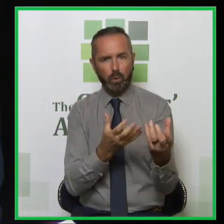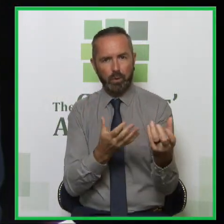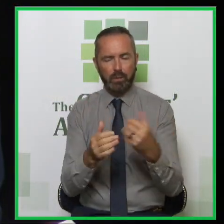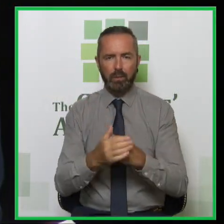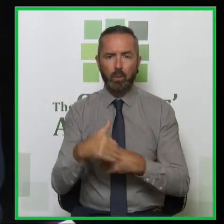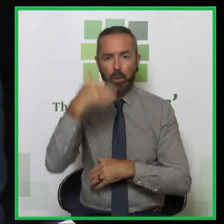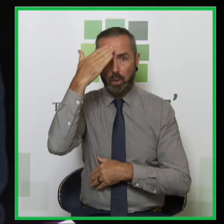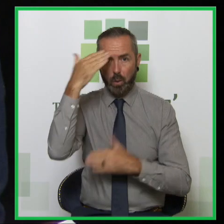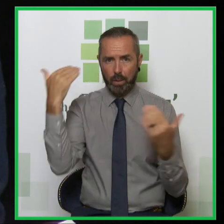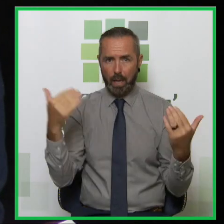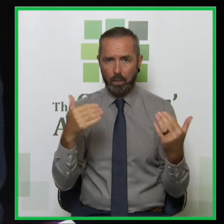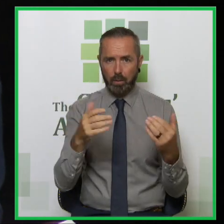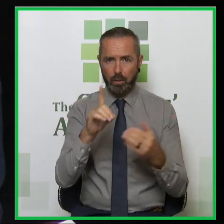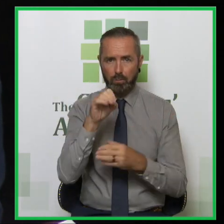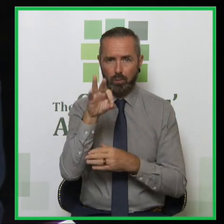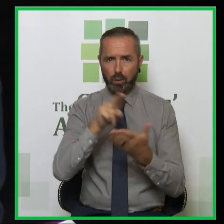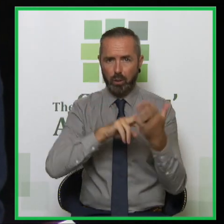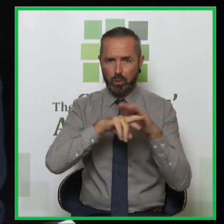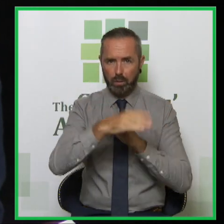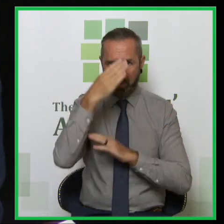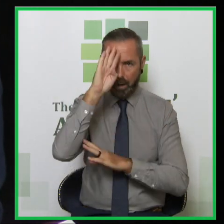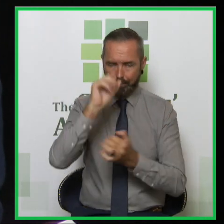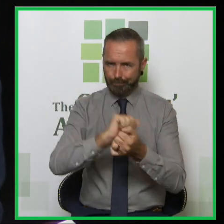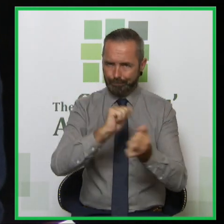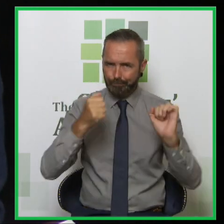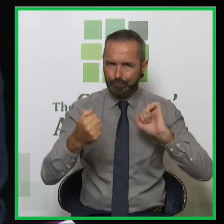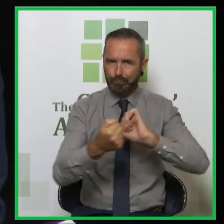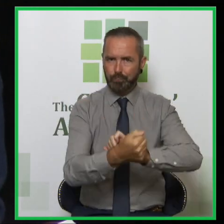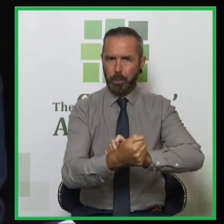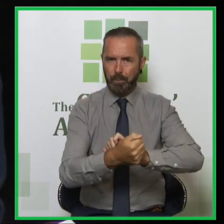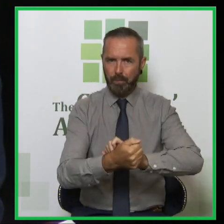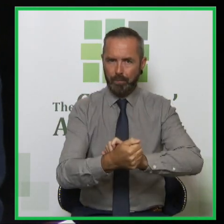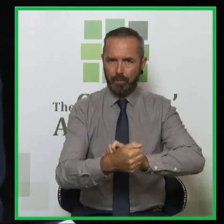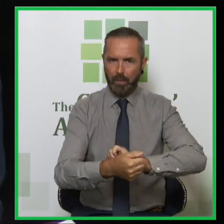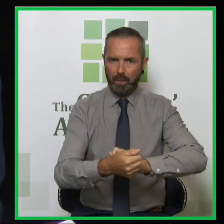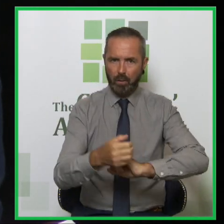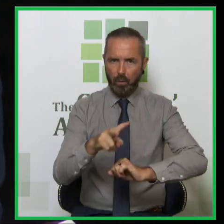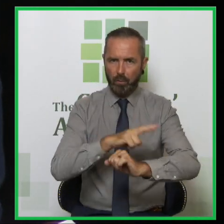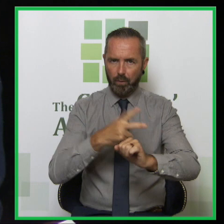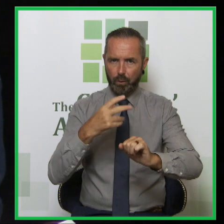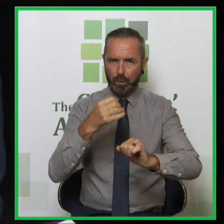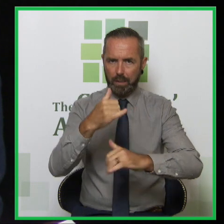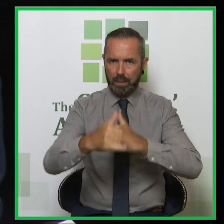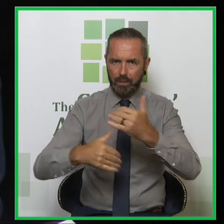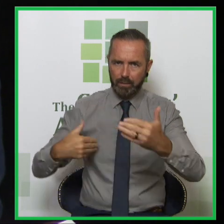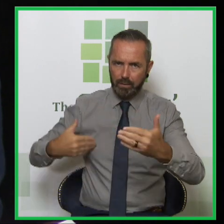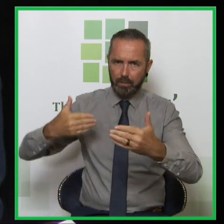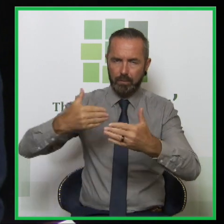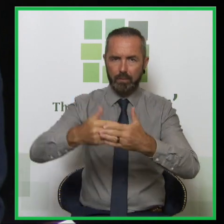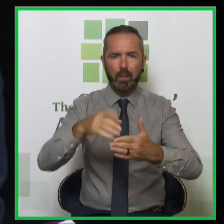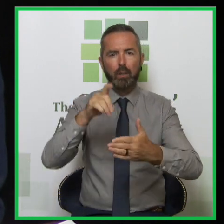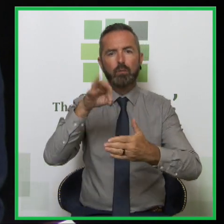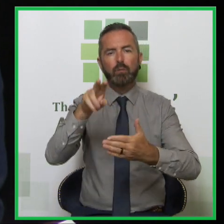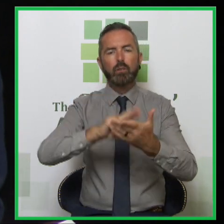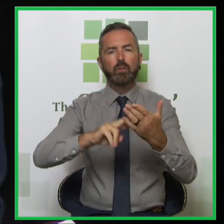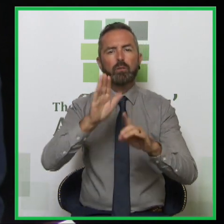the profile of drug users in Ireland has changed significantly over those 30 years. Drug use can